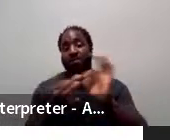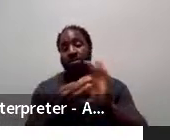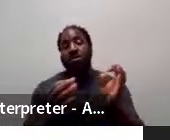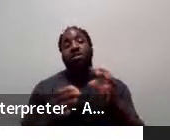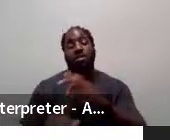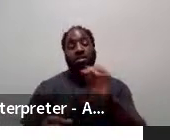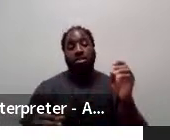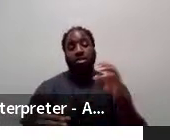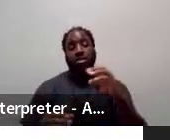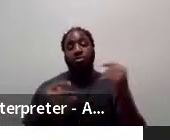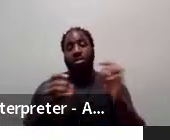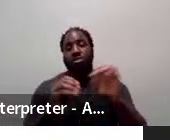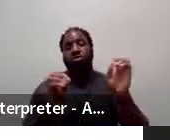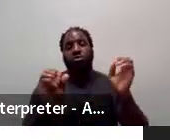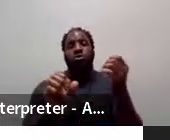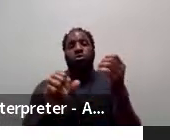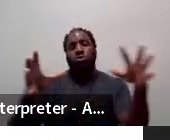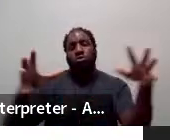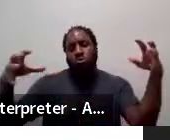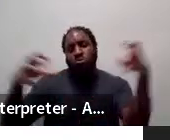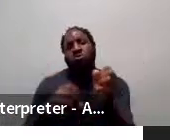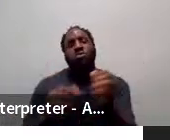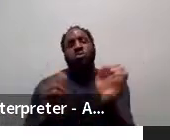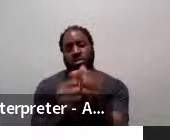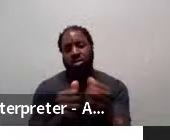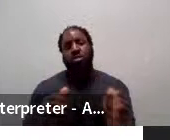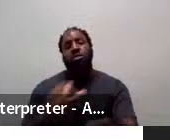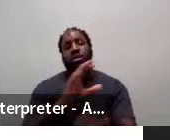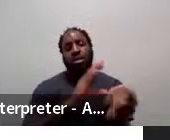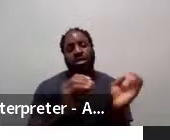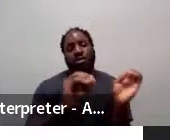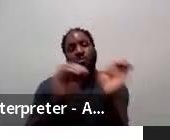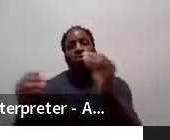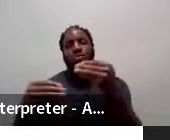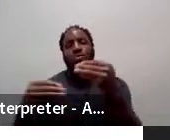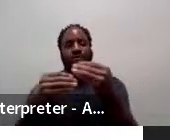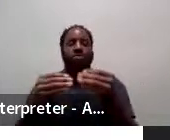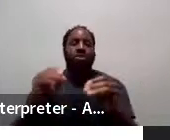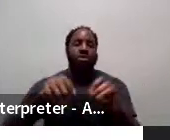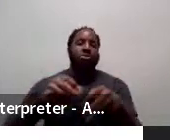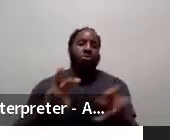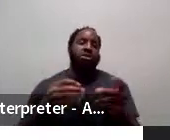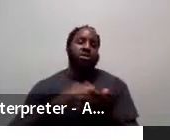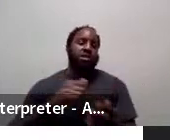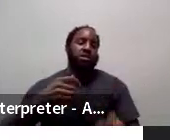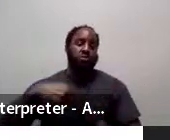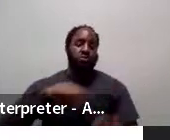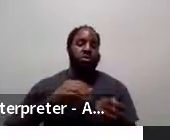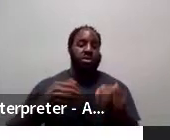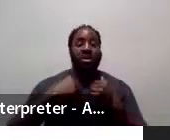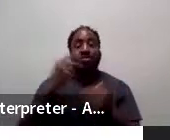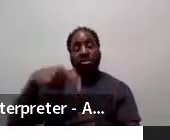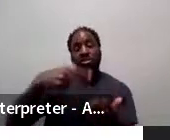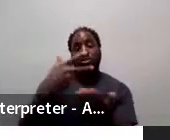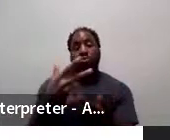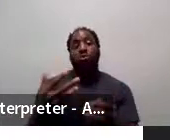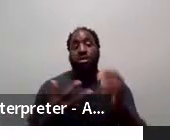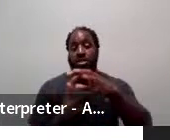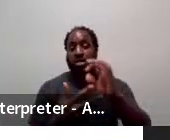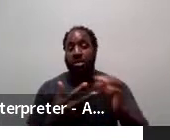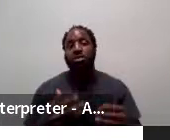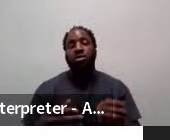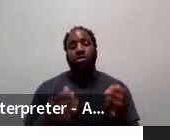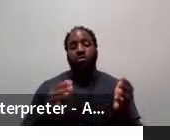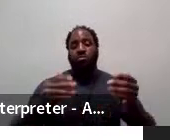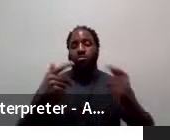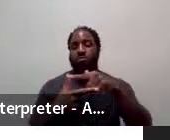try to put it together in a way that we could move forward with. We'd been working with these three categories. Vibrant communities really